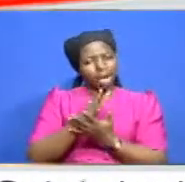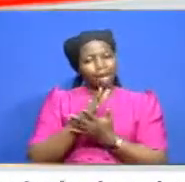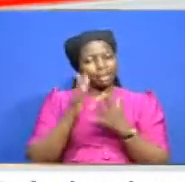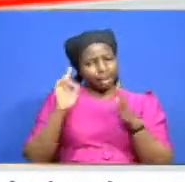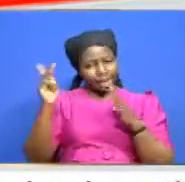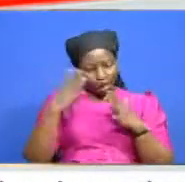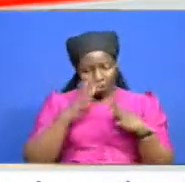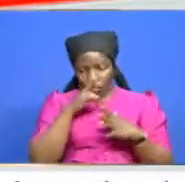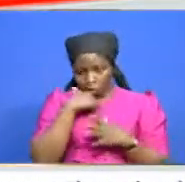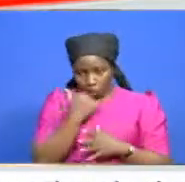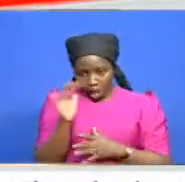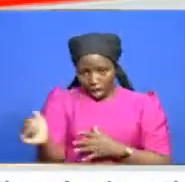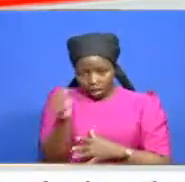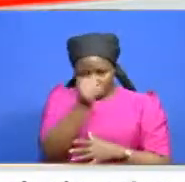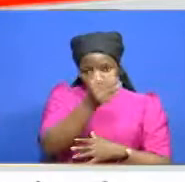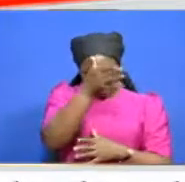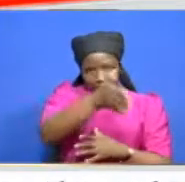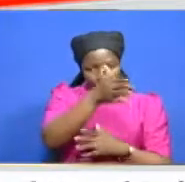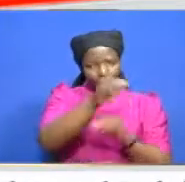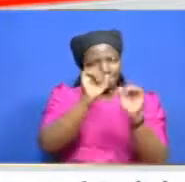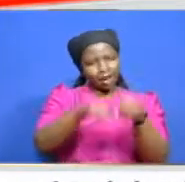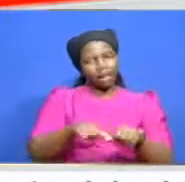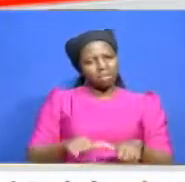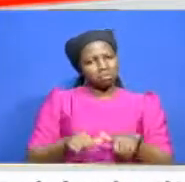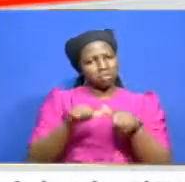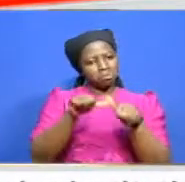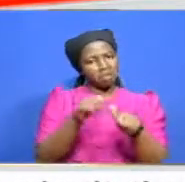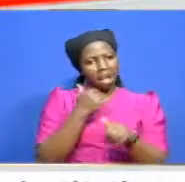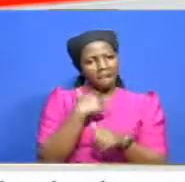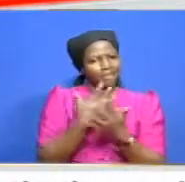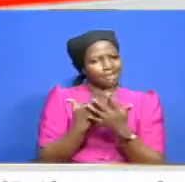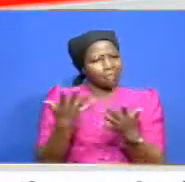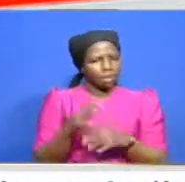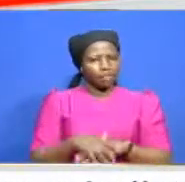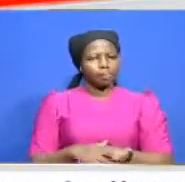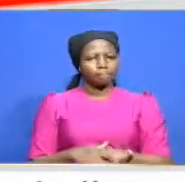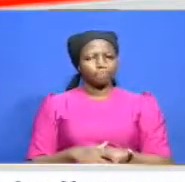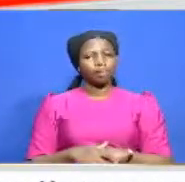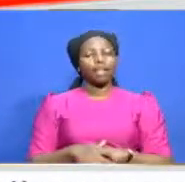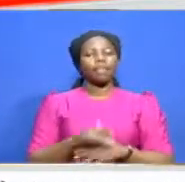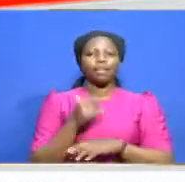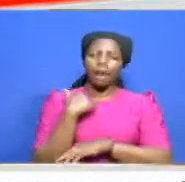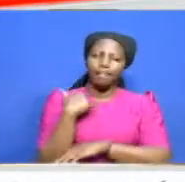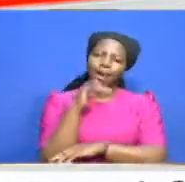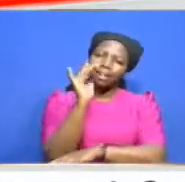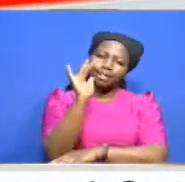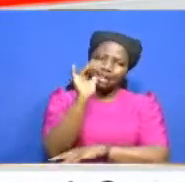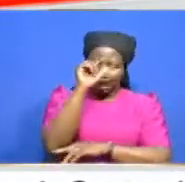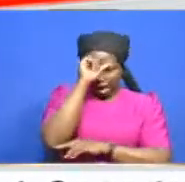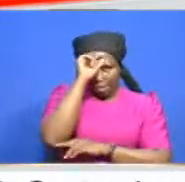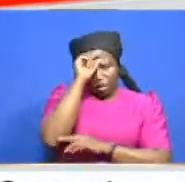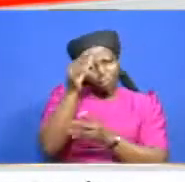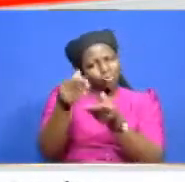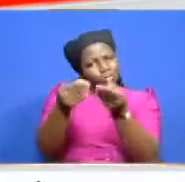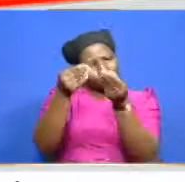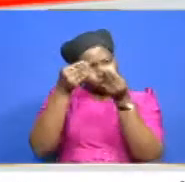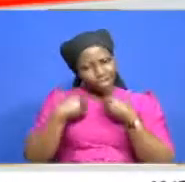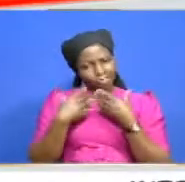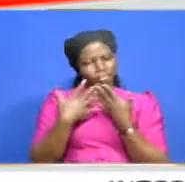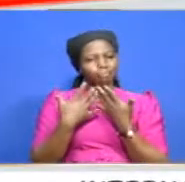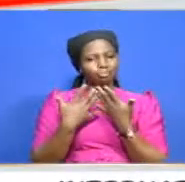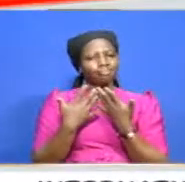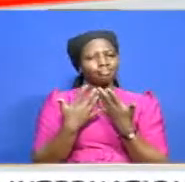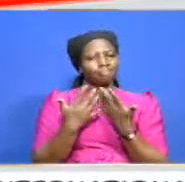these institutions can be able to get a livelihood. We have requested the government to provide a stimulus